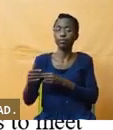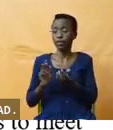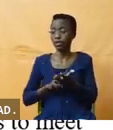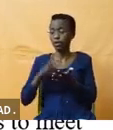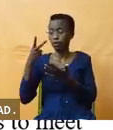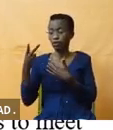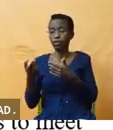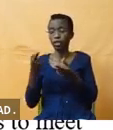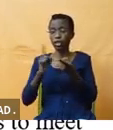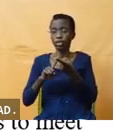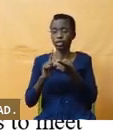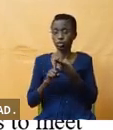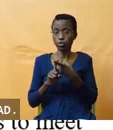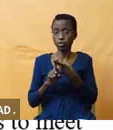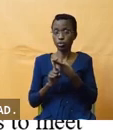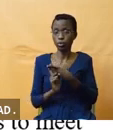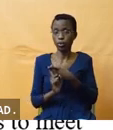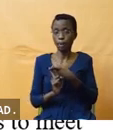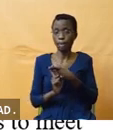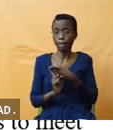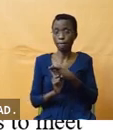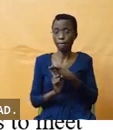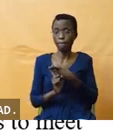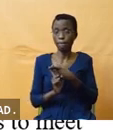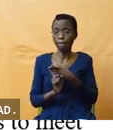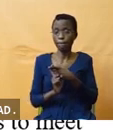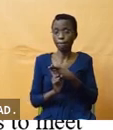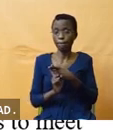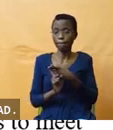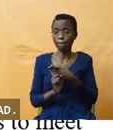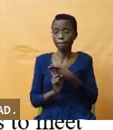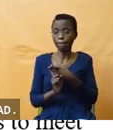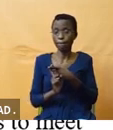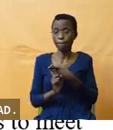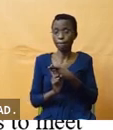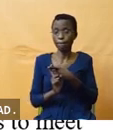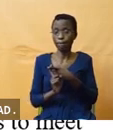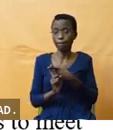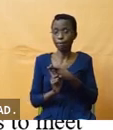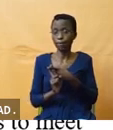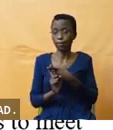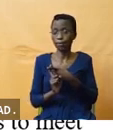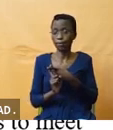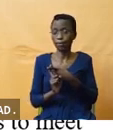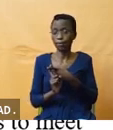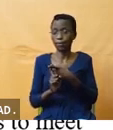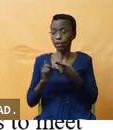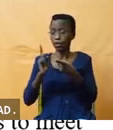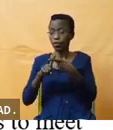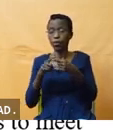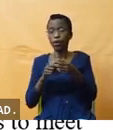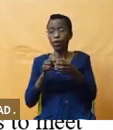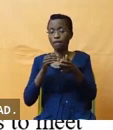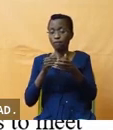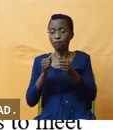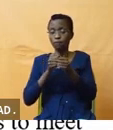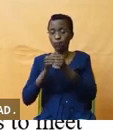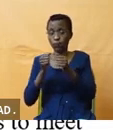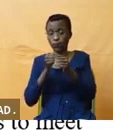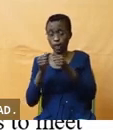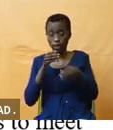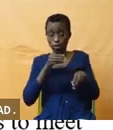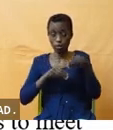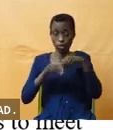actually capture or fight or poor performance in the fight against corruption.